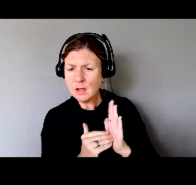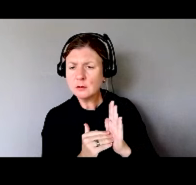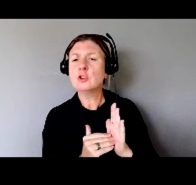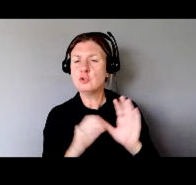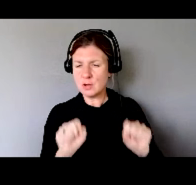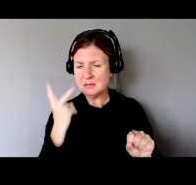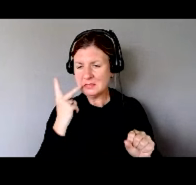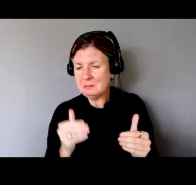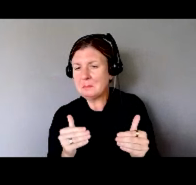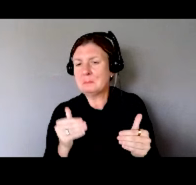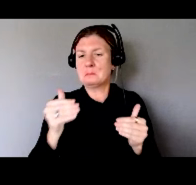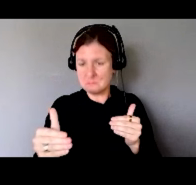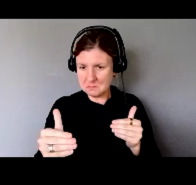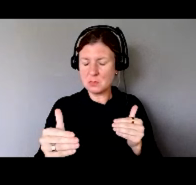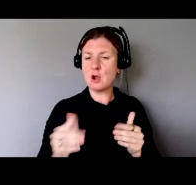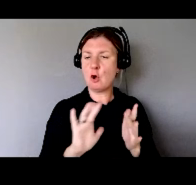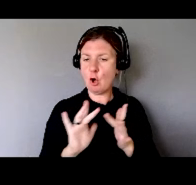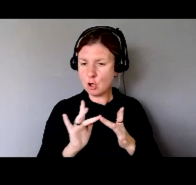this presentation.